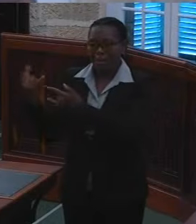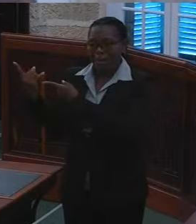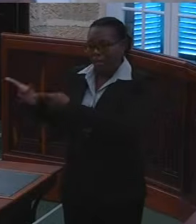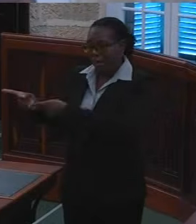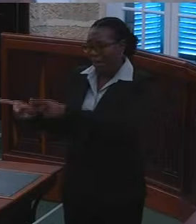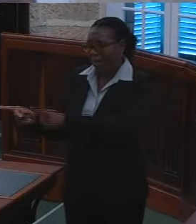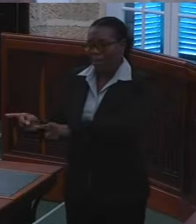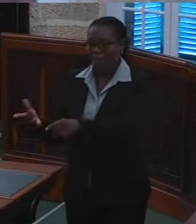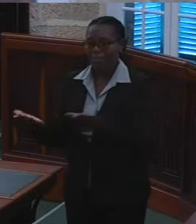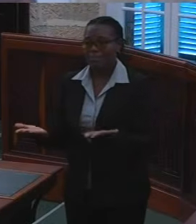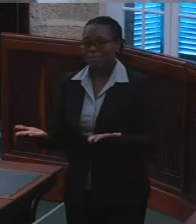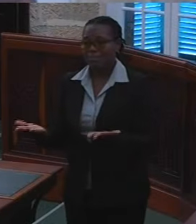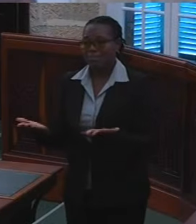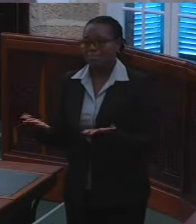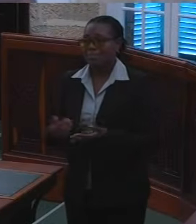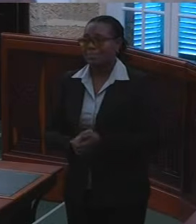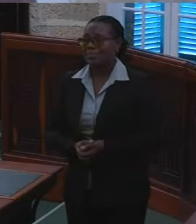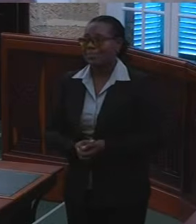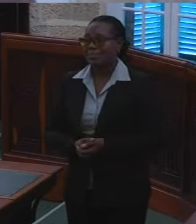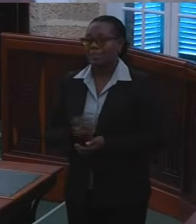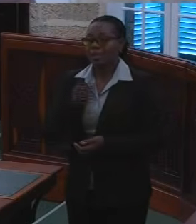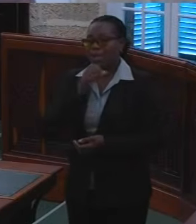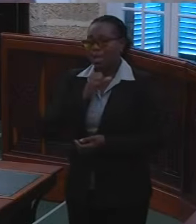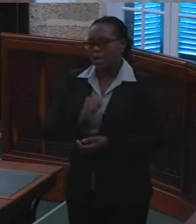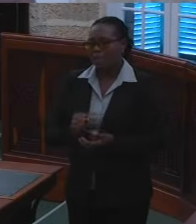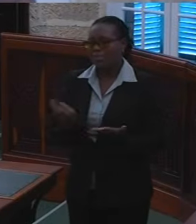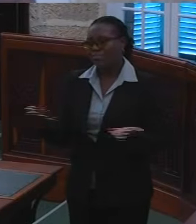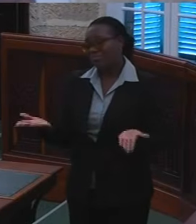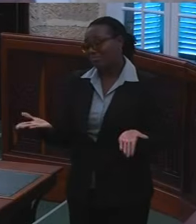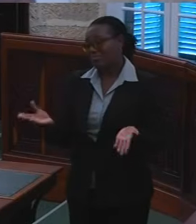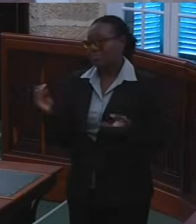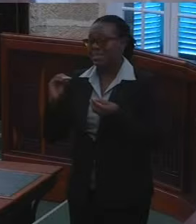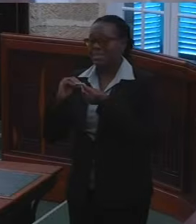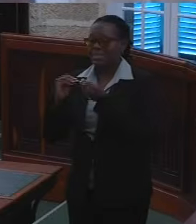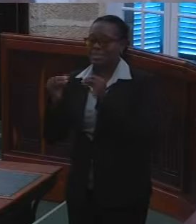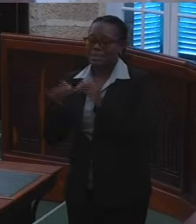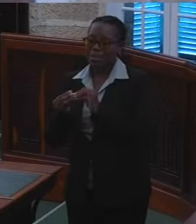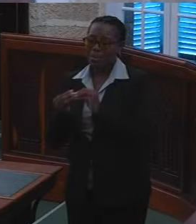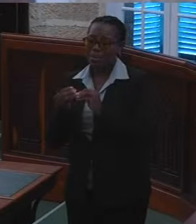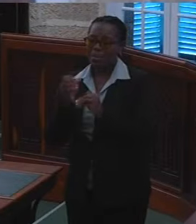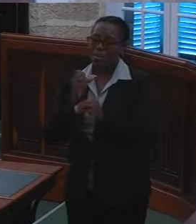Age basically for me is merely the number of years